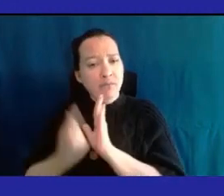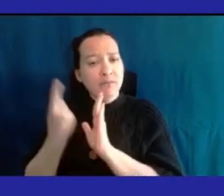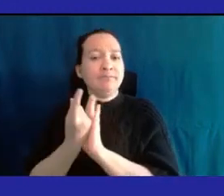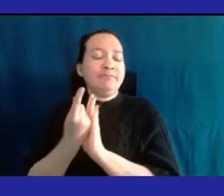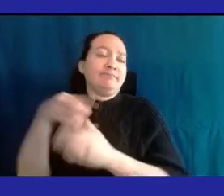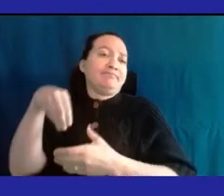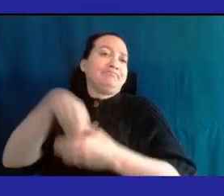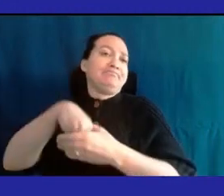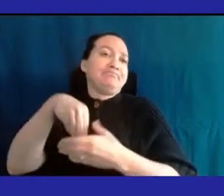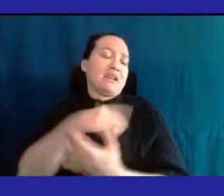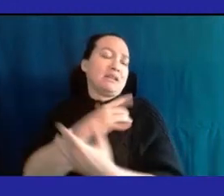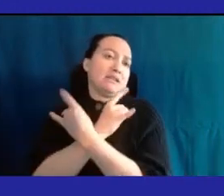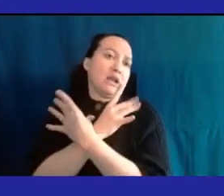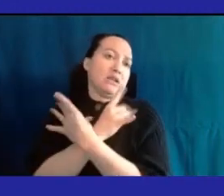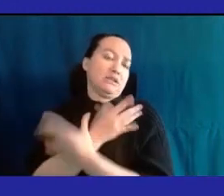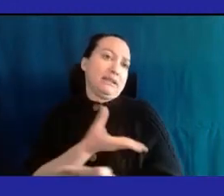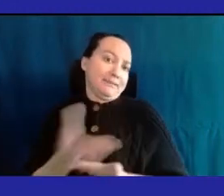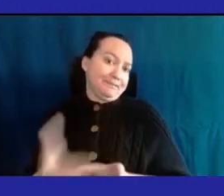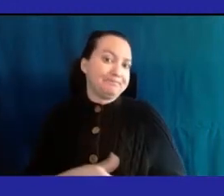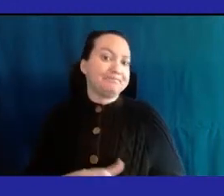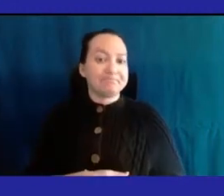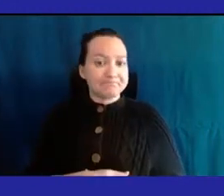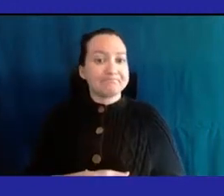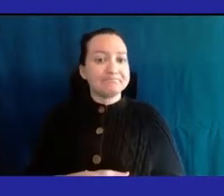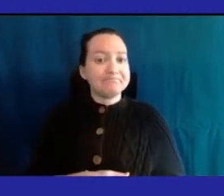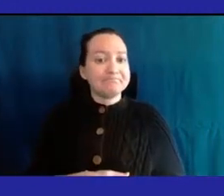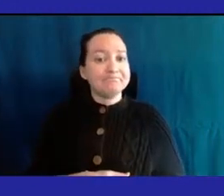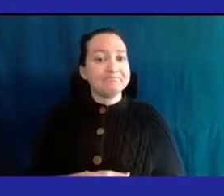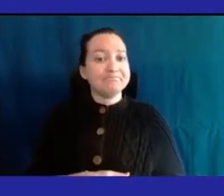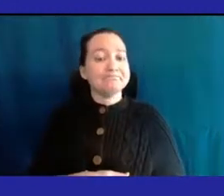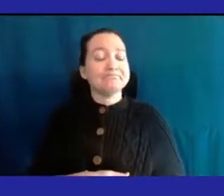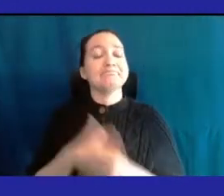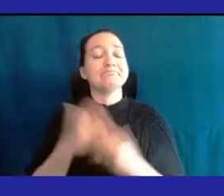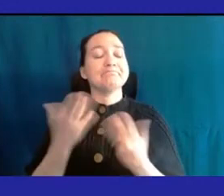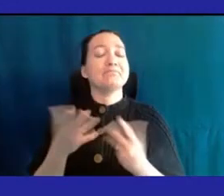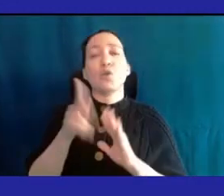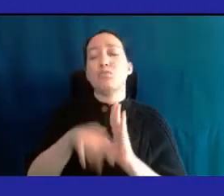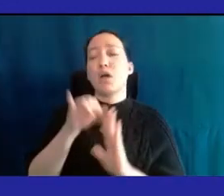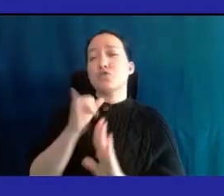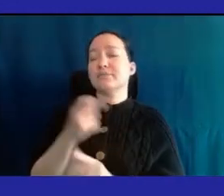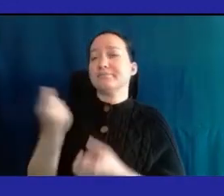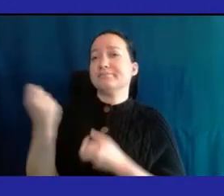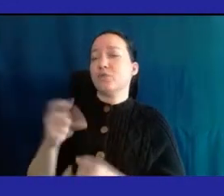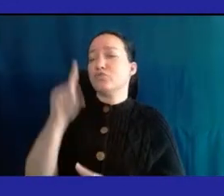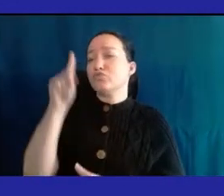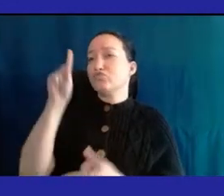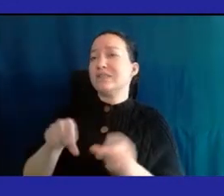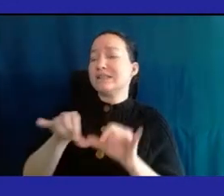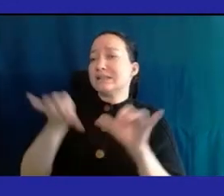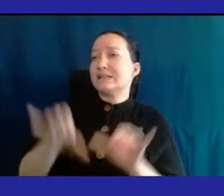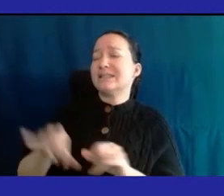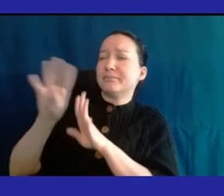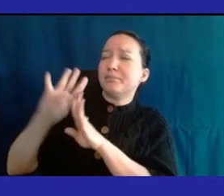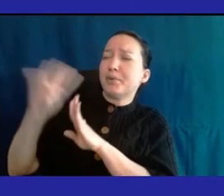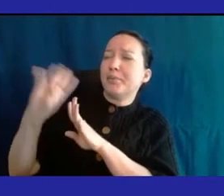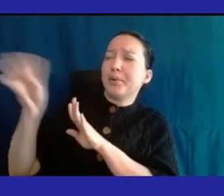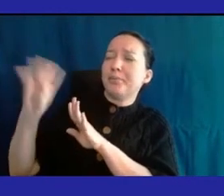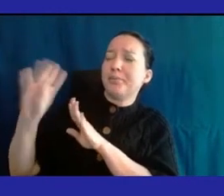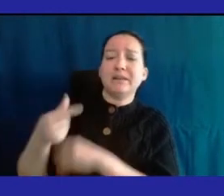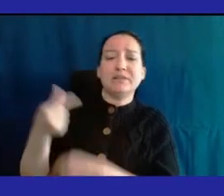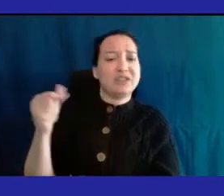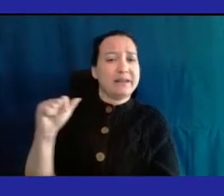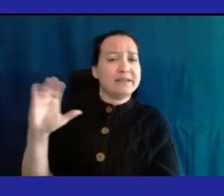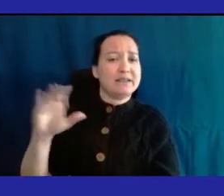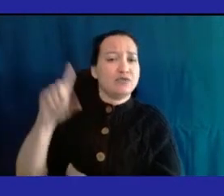toxic materials. So this project will significantly reduce the system's emissions with the GHG reductions